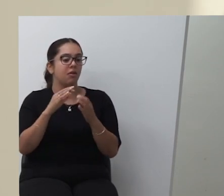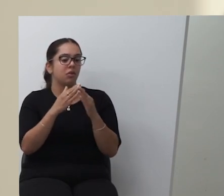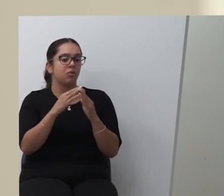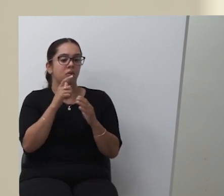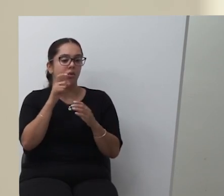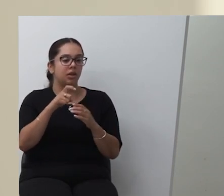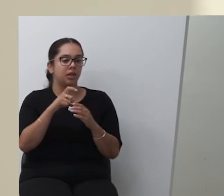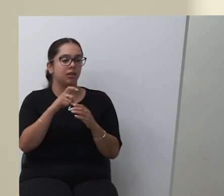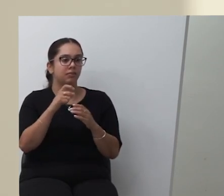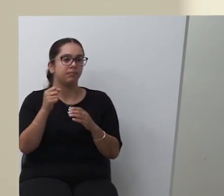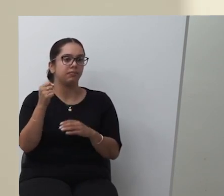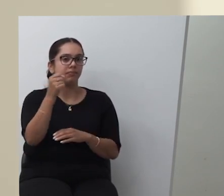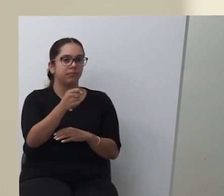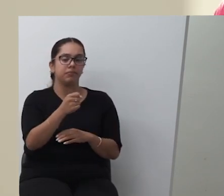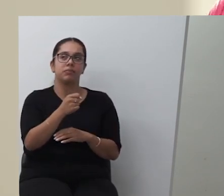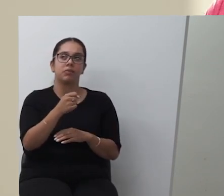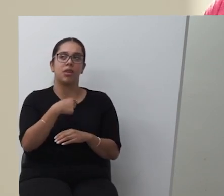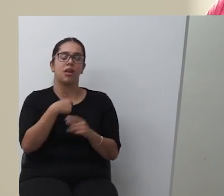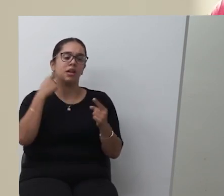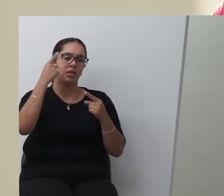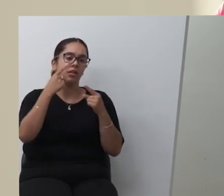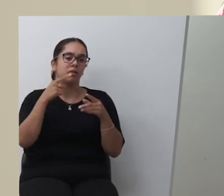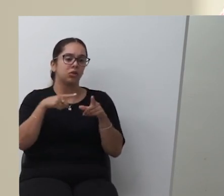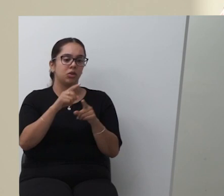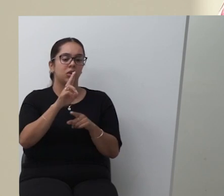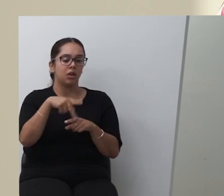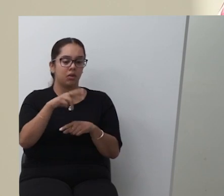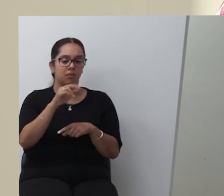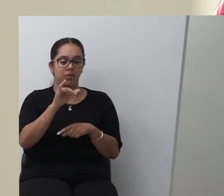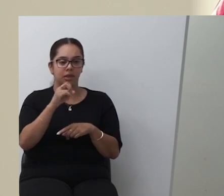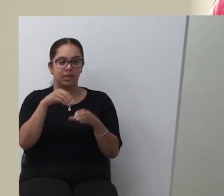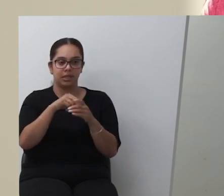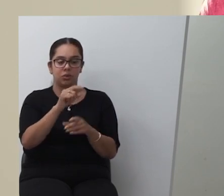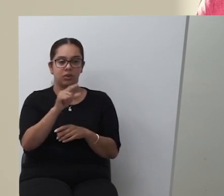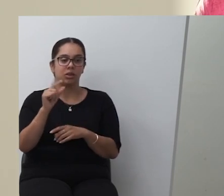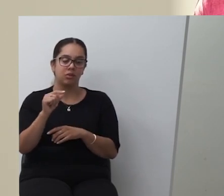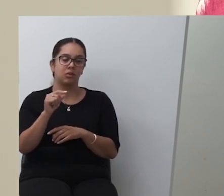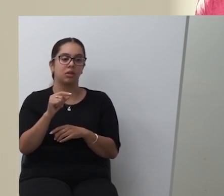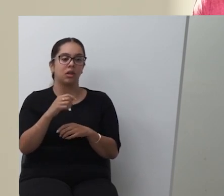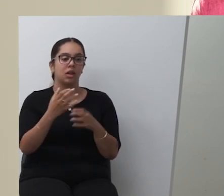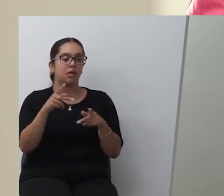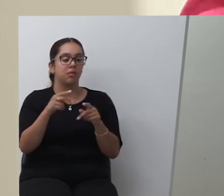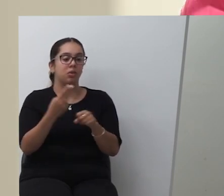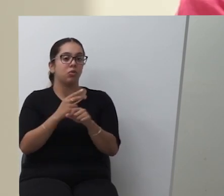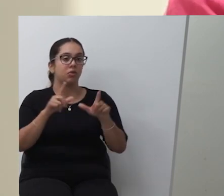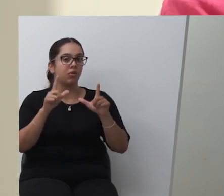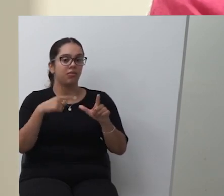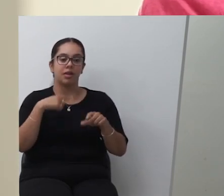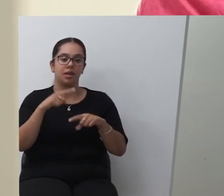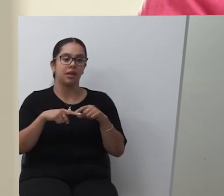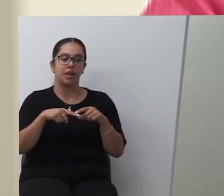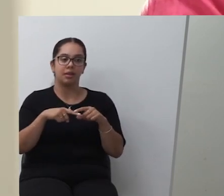to be centered. So I often think about during the uprisings in 2020, a lot of folks use this framework to say, like, I can't be